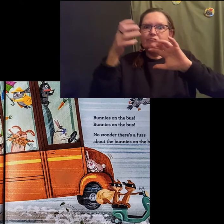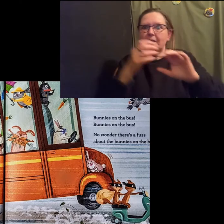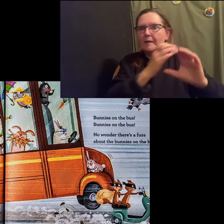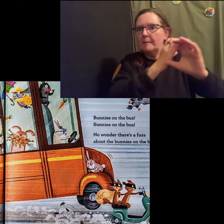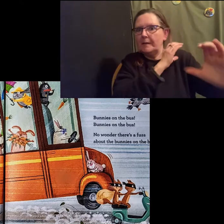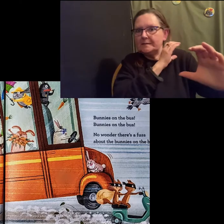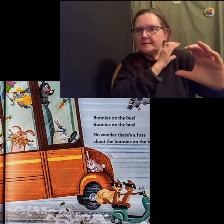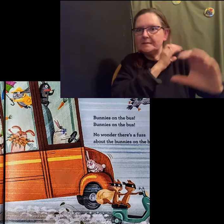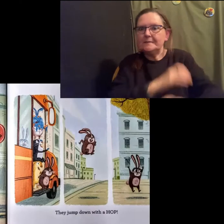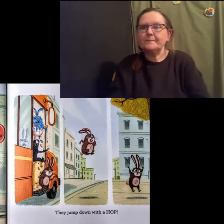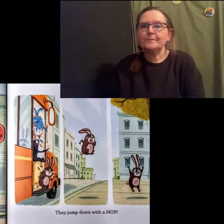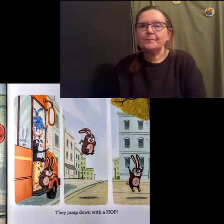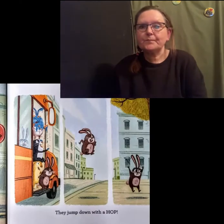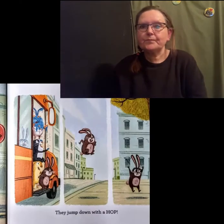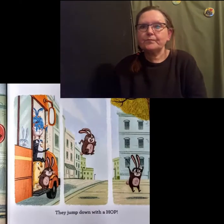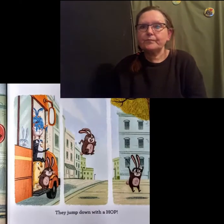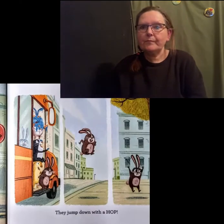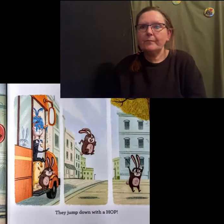bus.